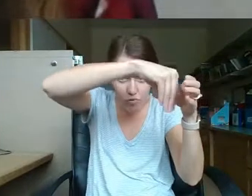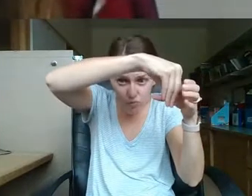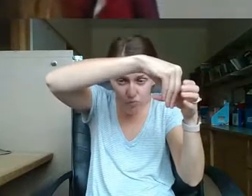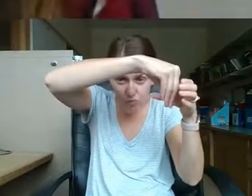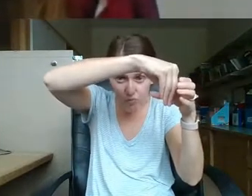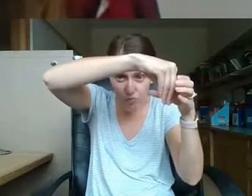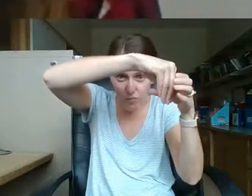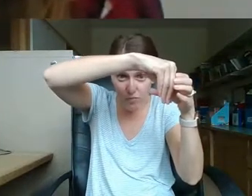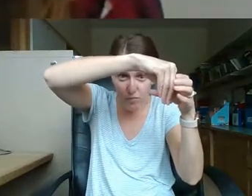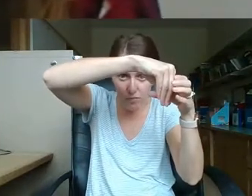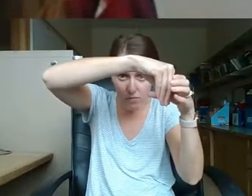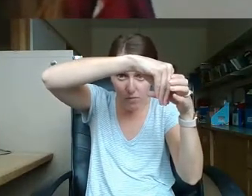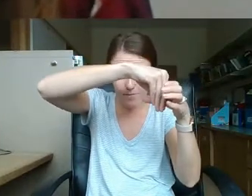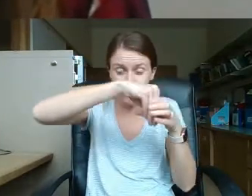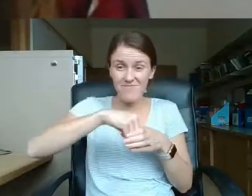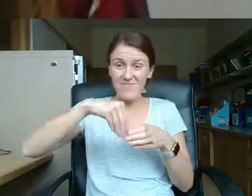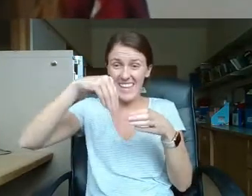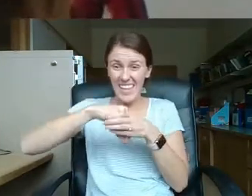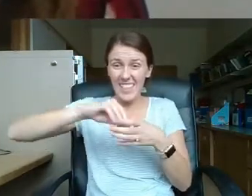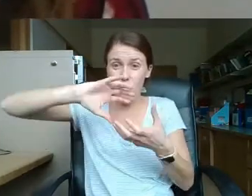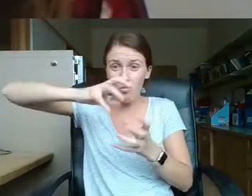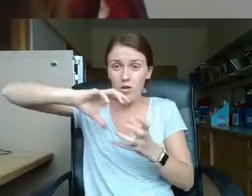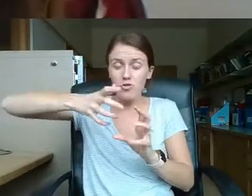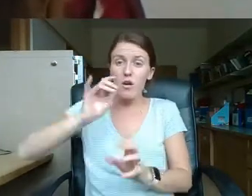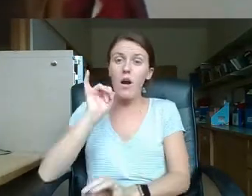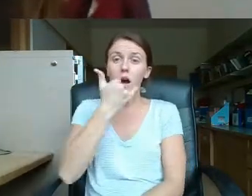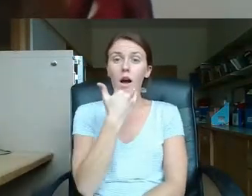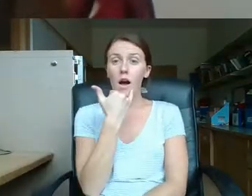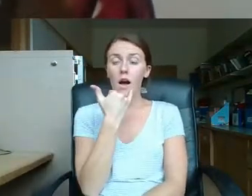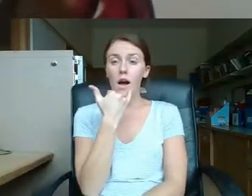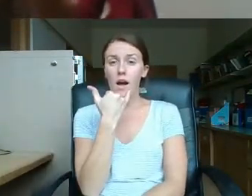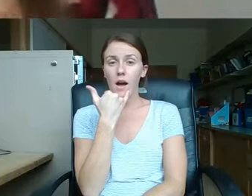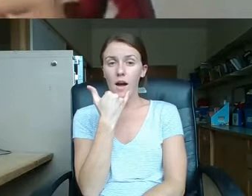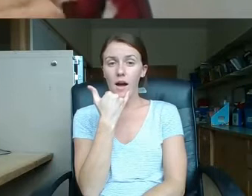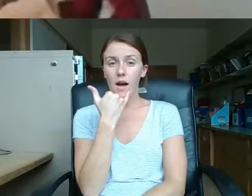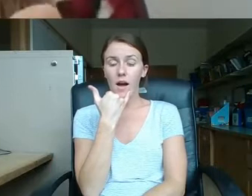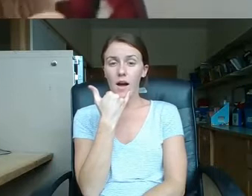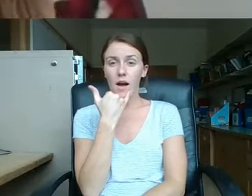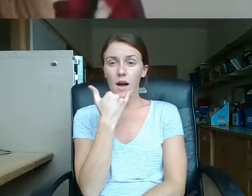shirts into the wash. Uh-oh.